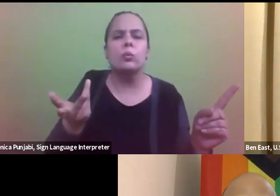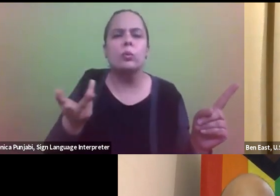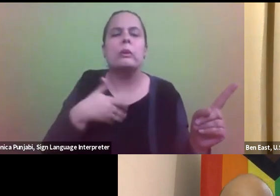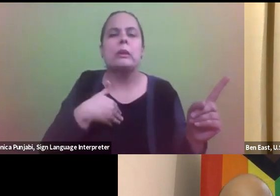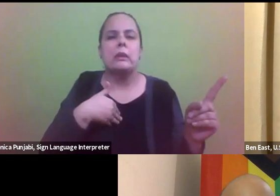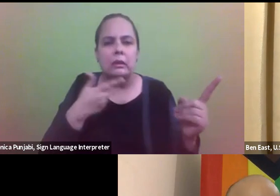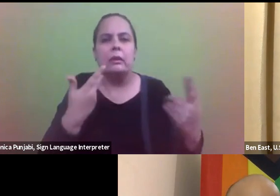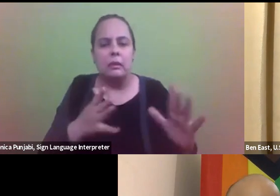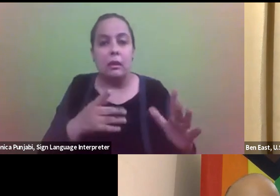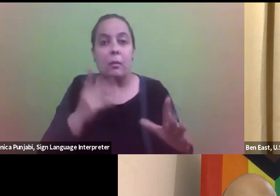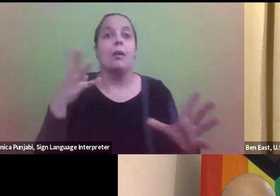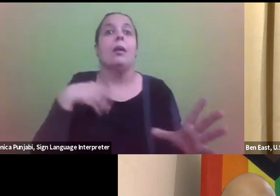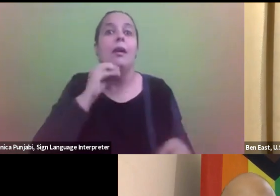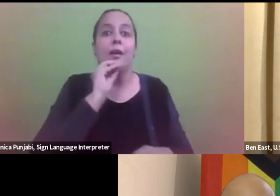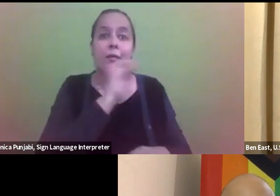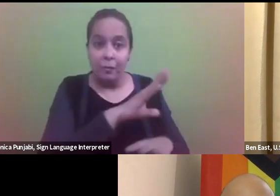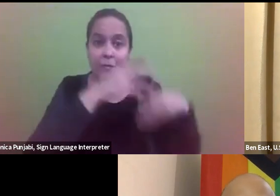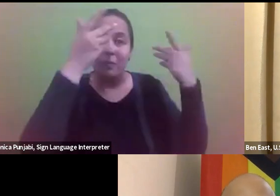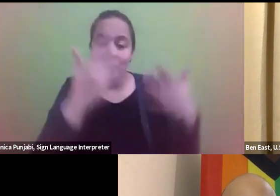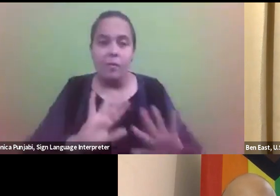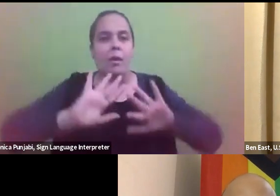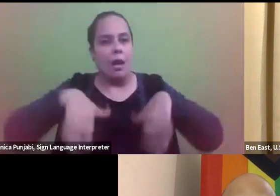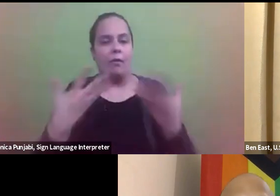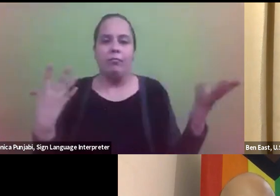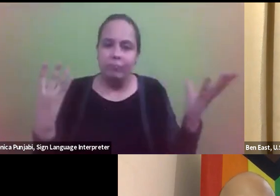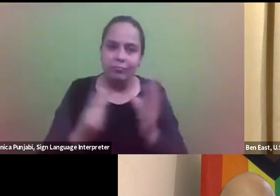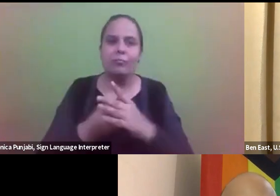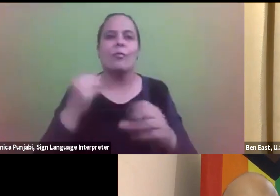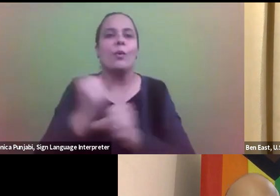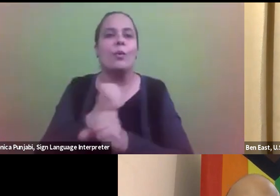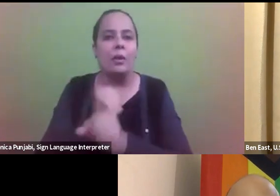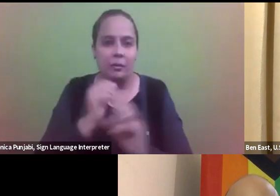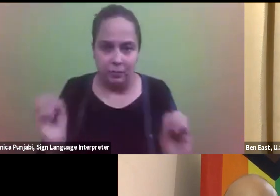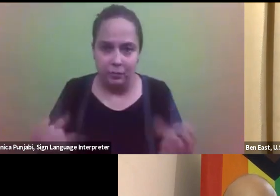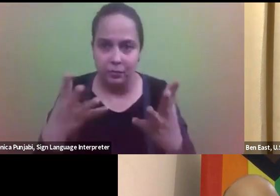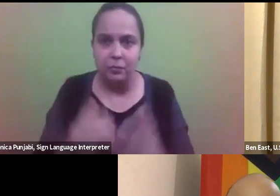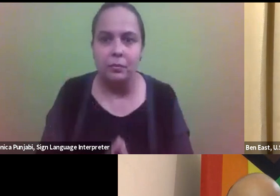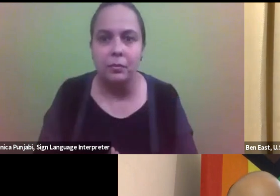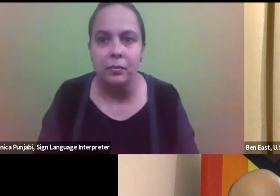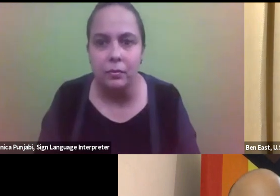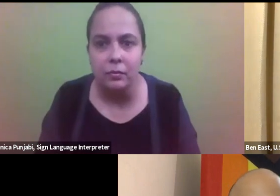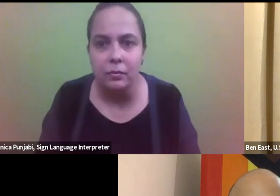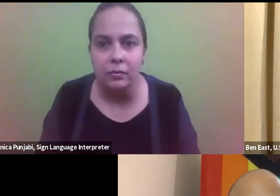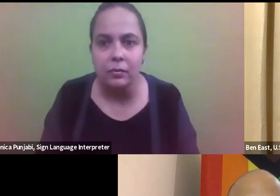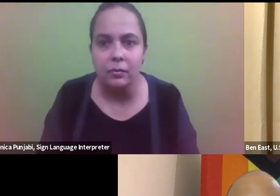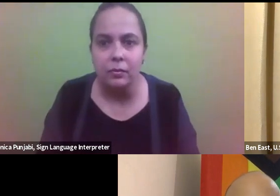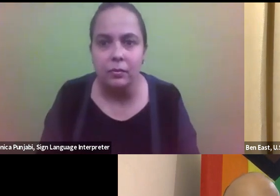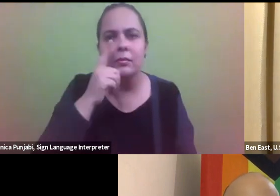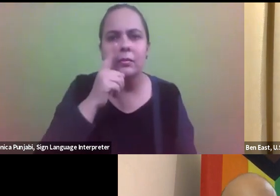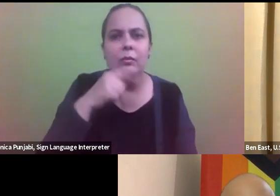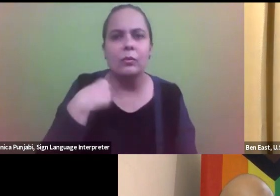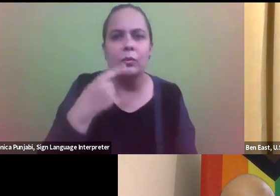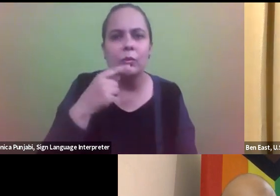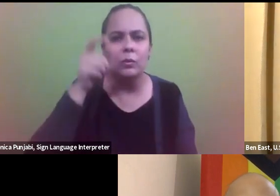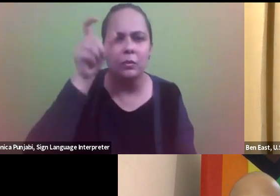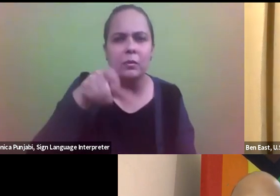company called Kellogg's, based out of Michigan. As a they were GP's consulting client, and I met the amazing Deborah Quaid, who manages supply diversity